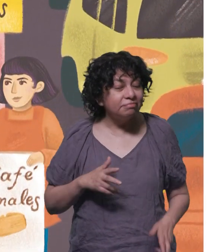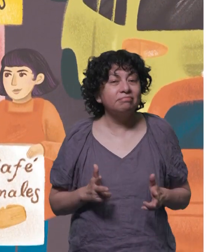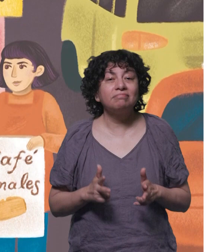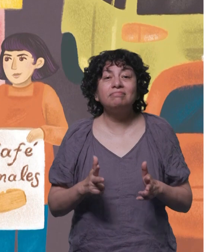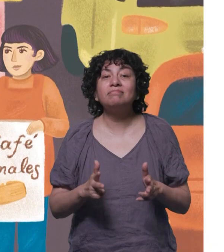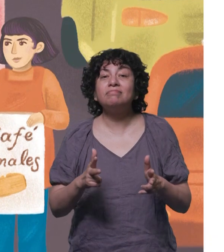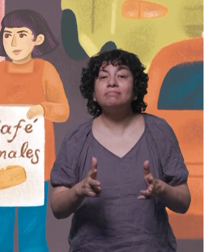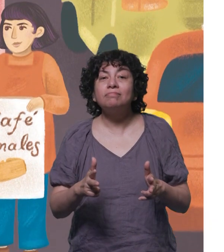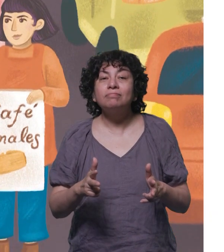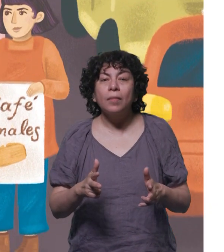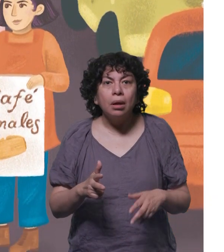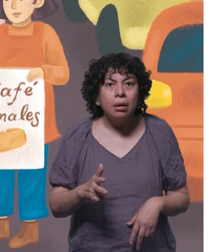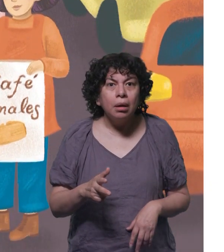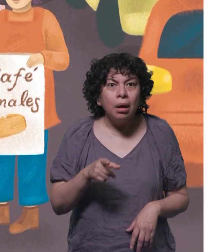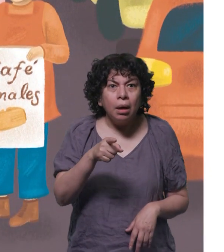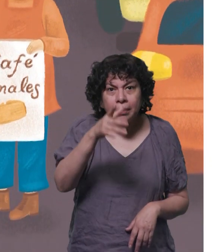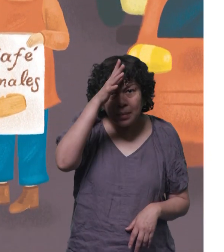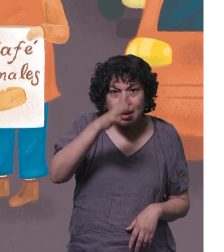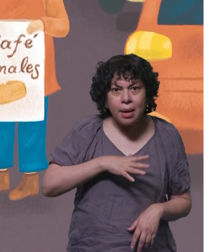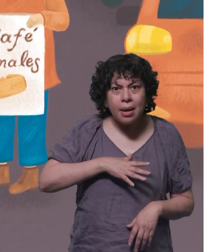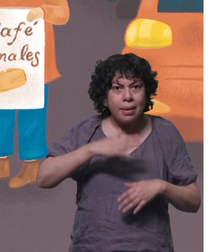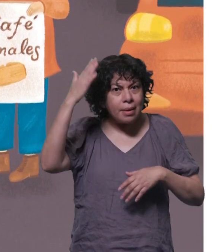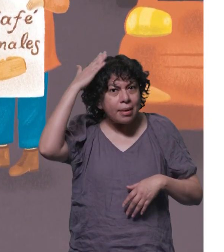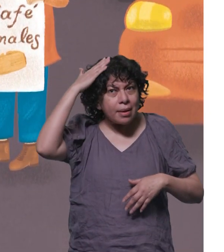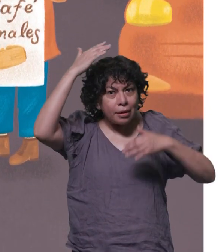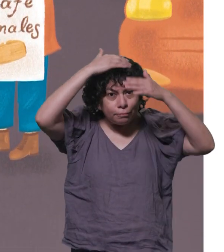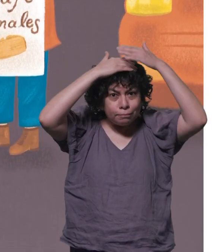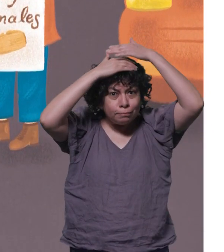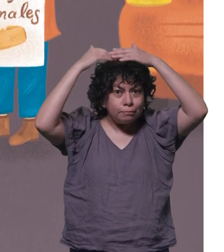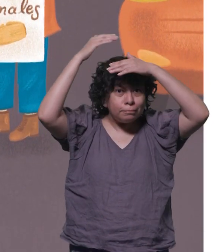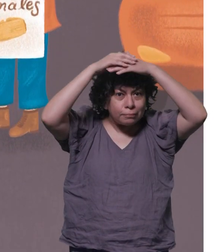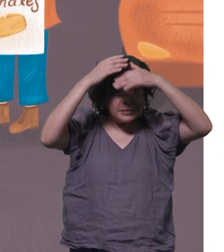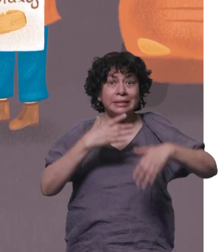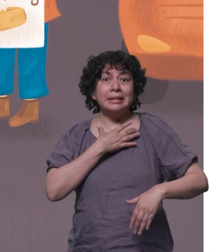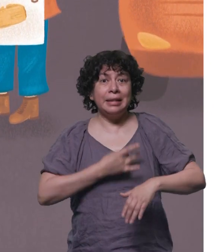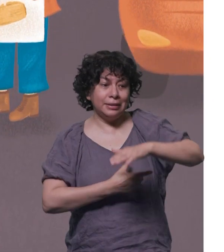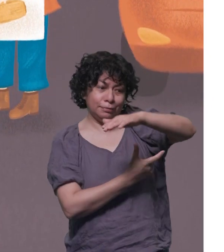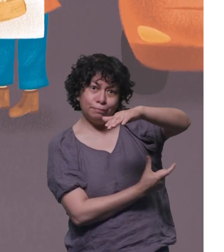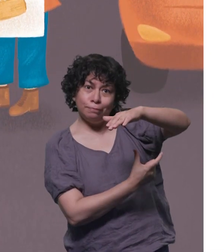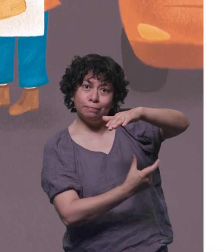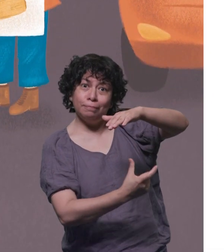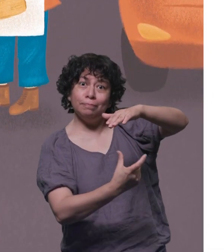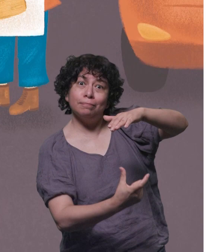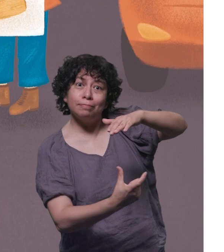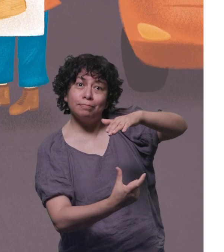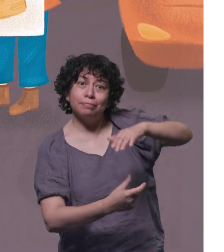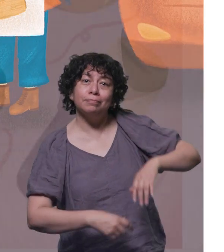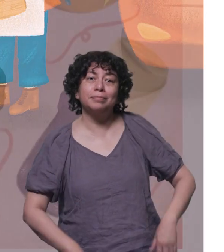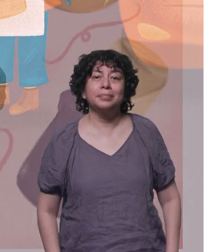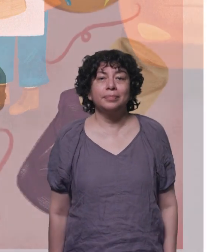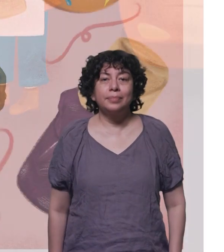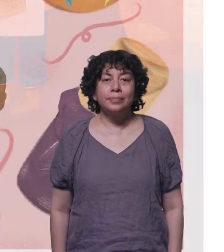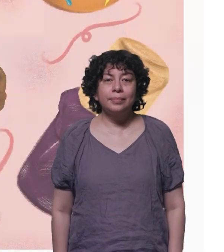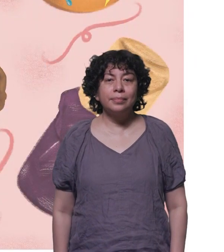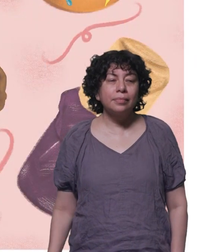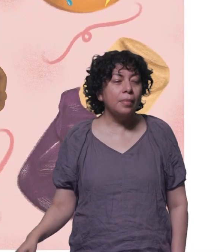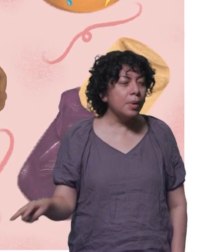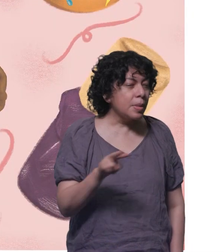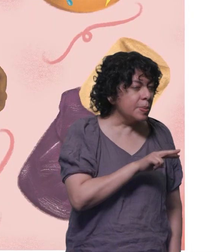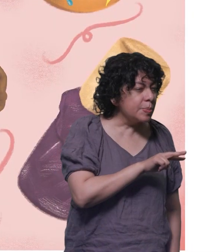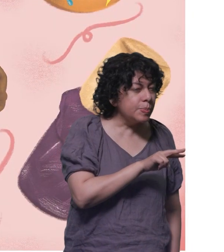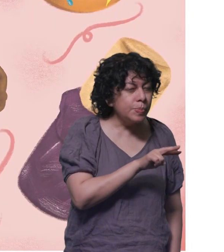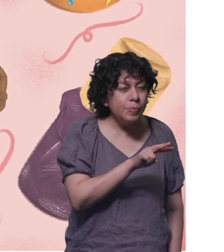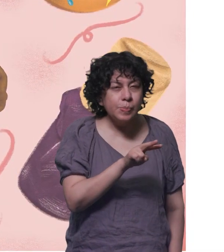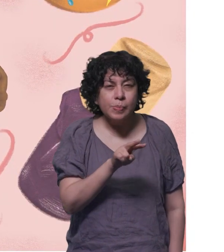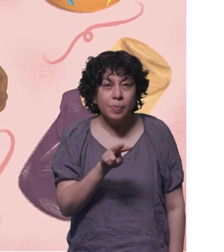lanes of cars. One man sells hats from his head and necklaces from his arms. From